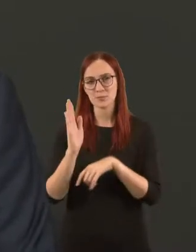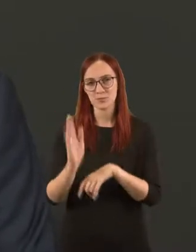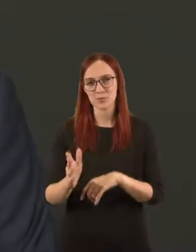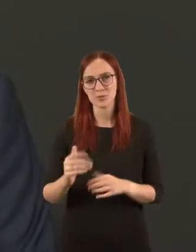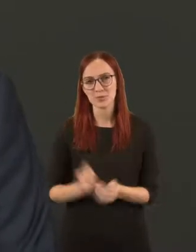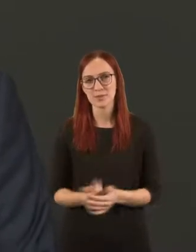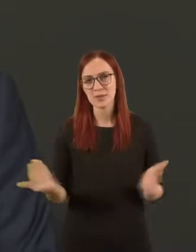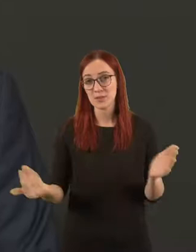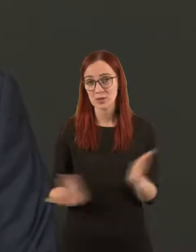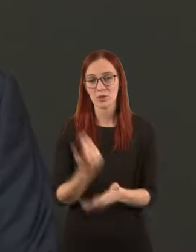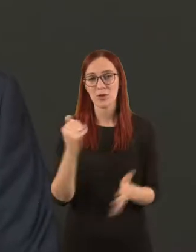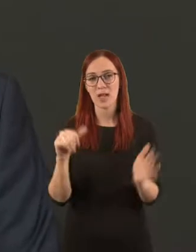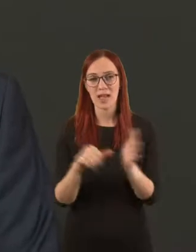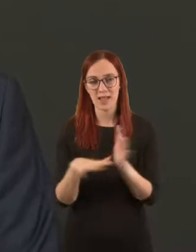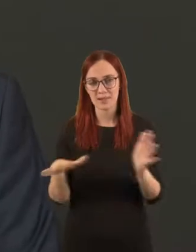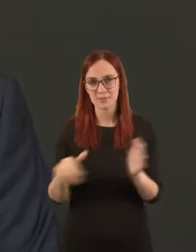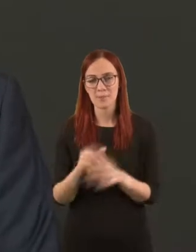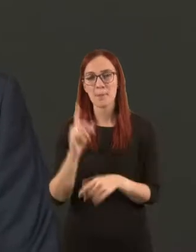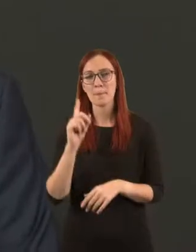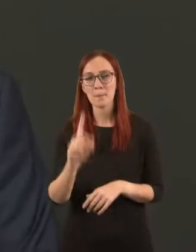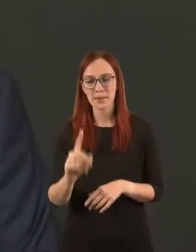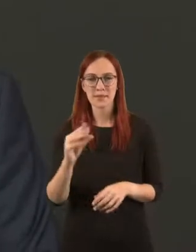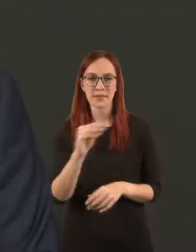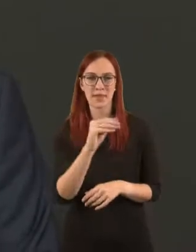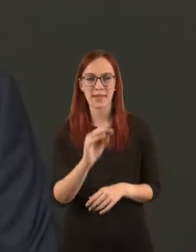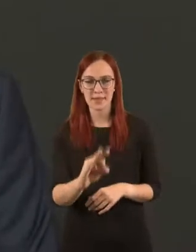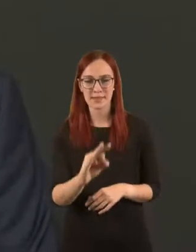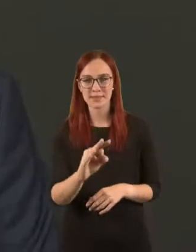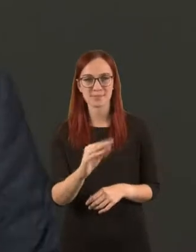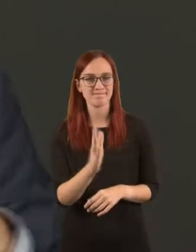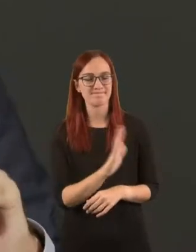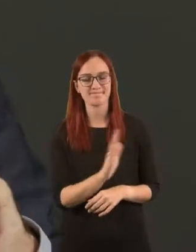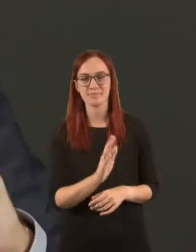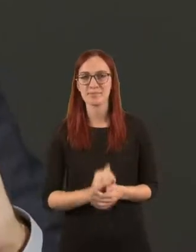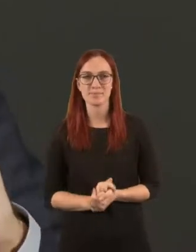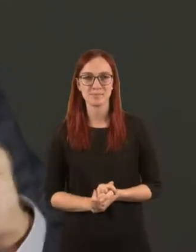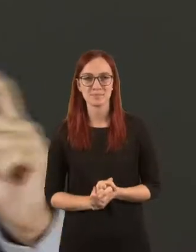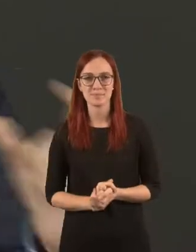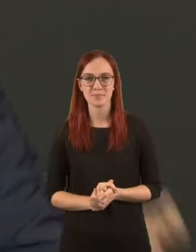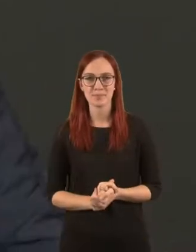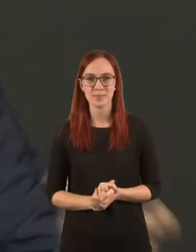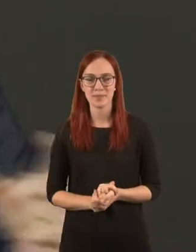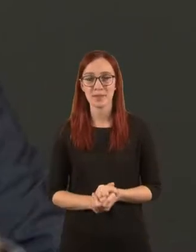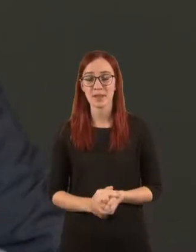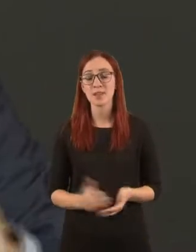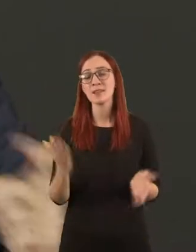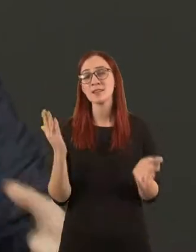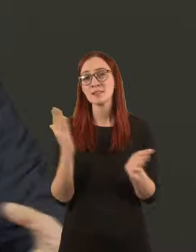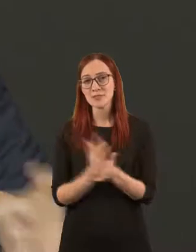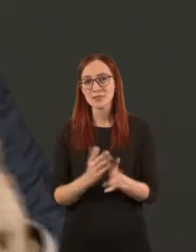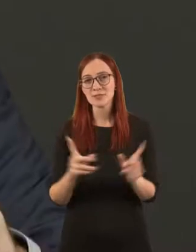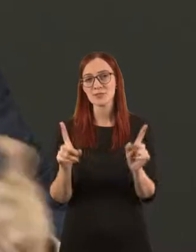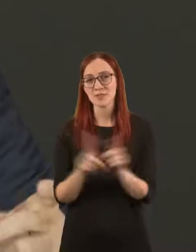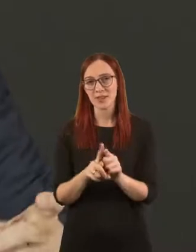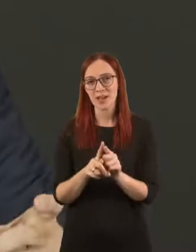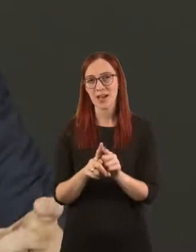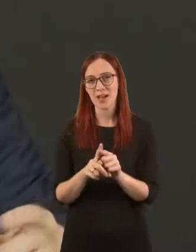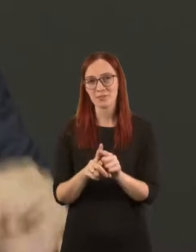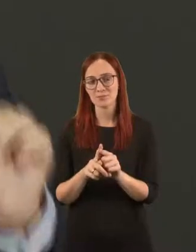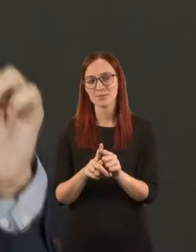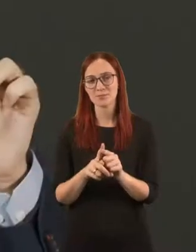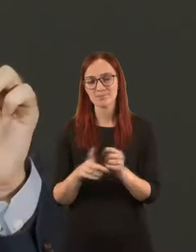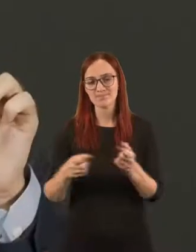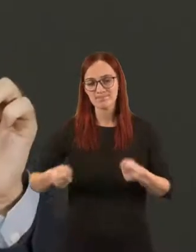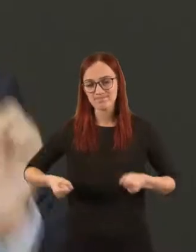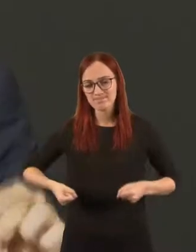on. So we are going to have forced use of renewable resources, but this will not